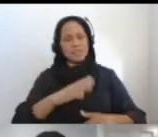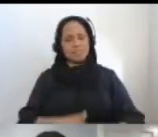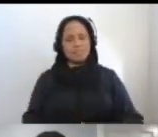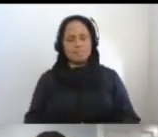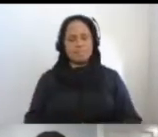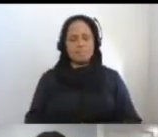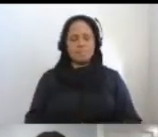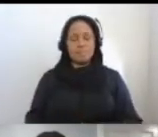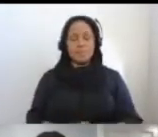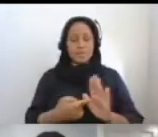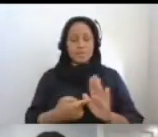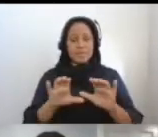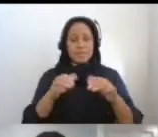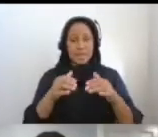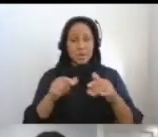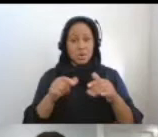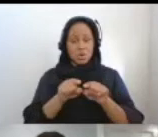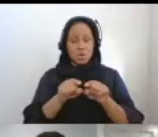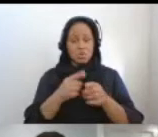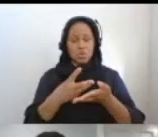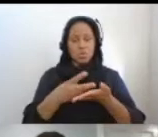This category will also pay for